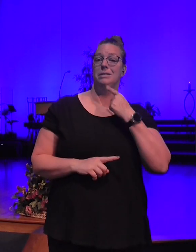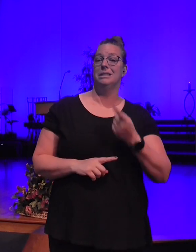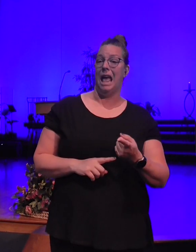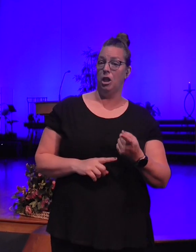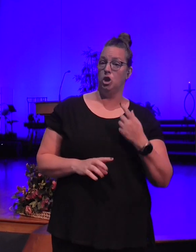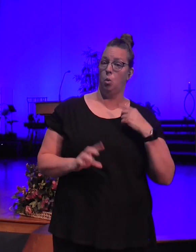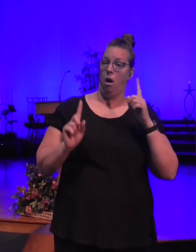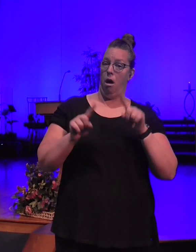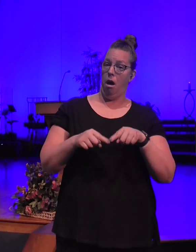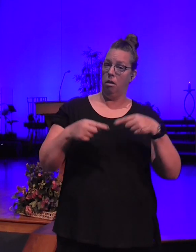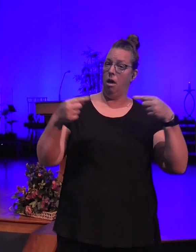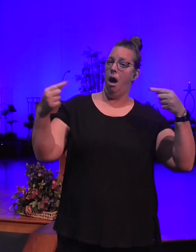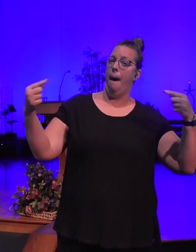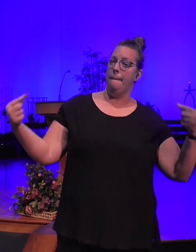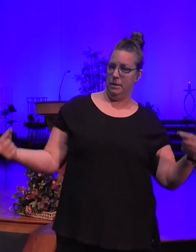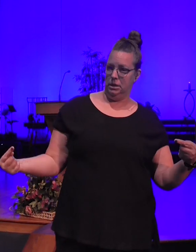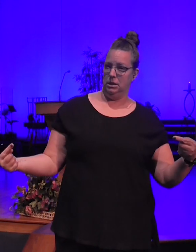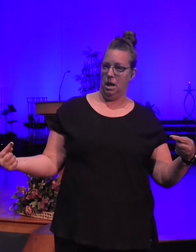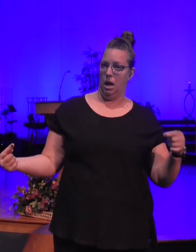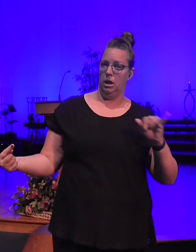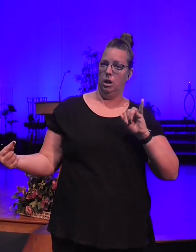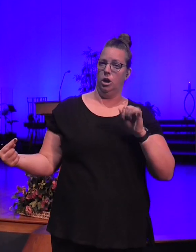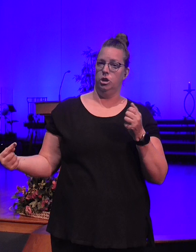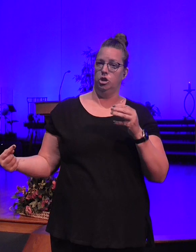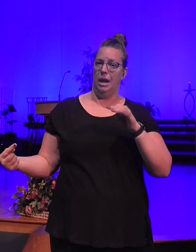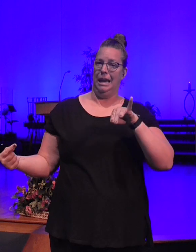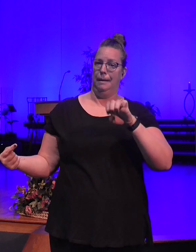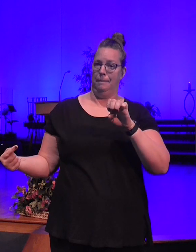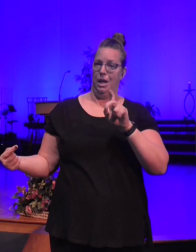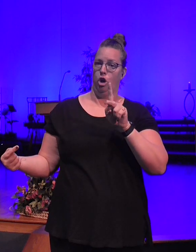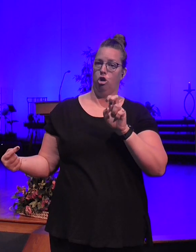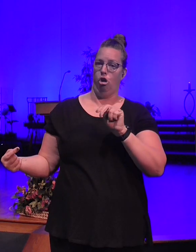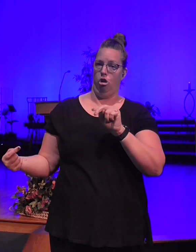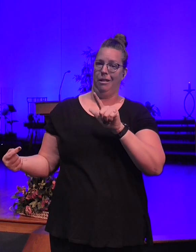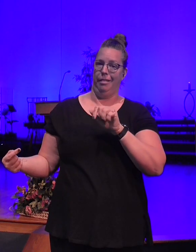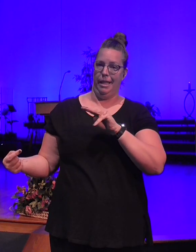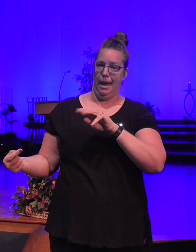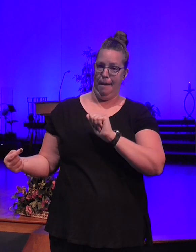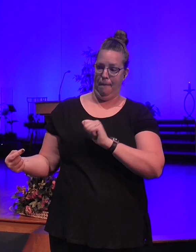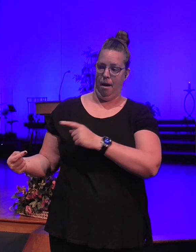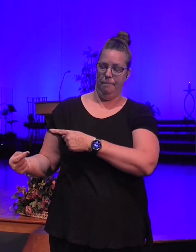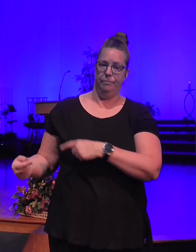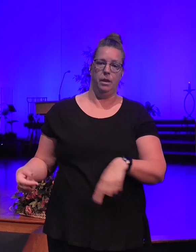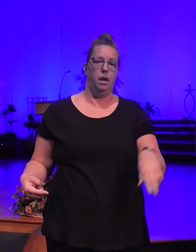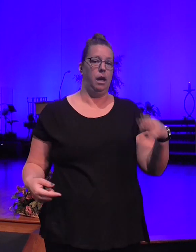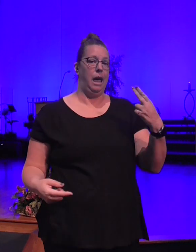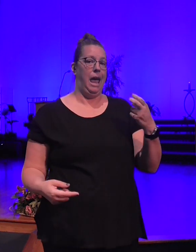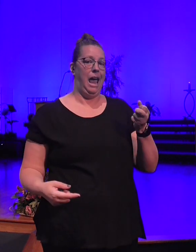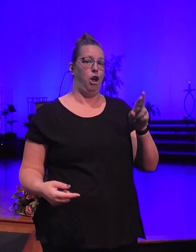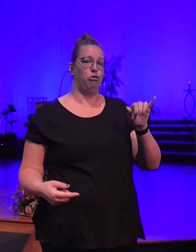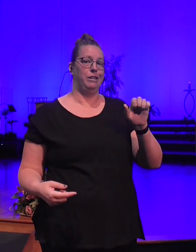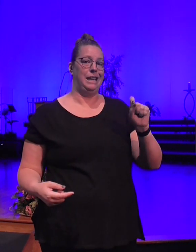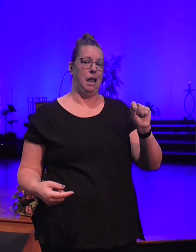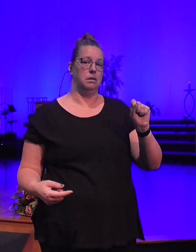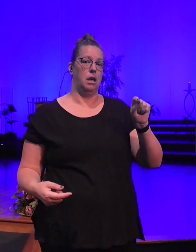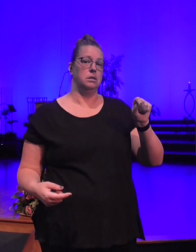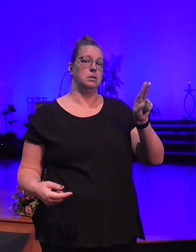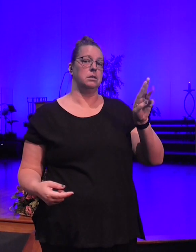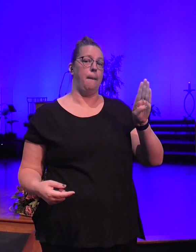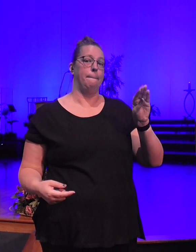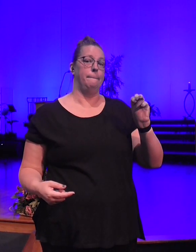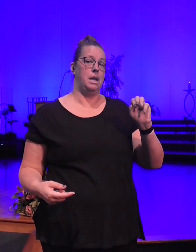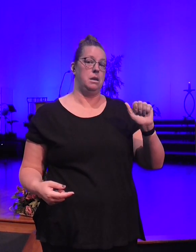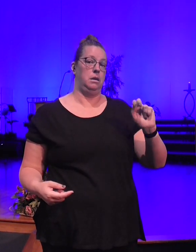of the spectrum of Jamie Kern Lima, and that is Harriet Tubman.